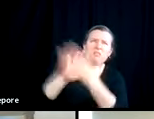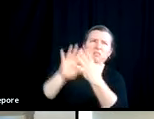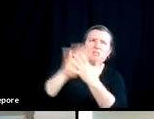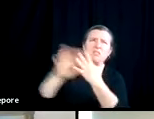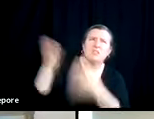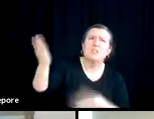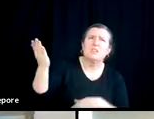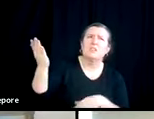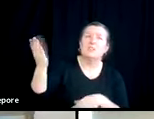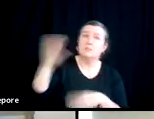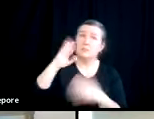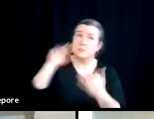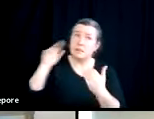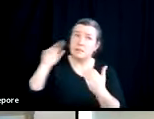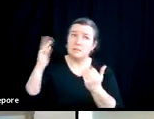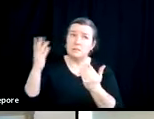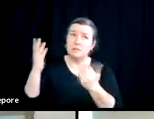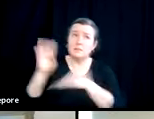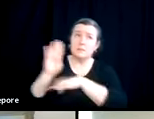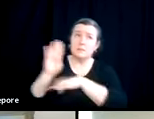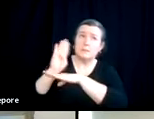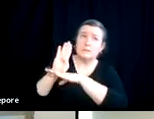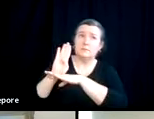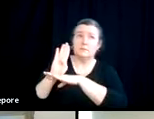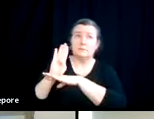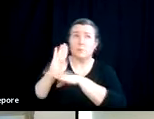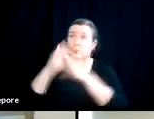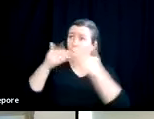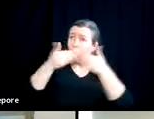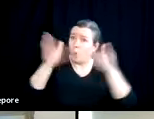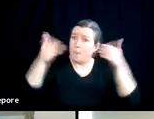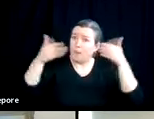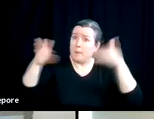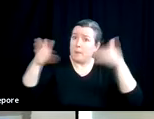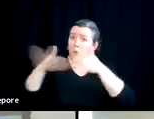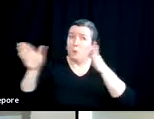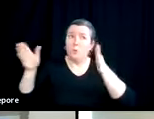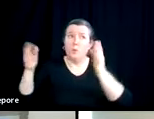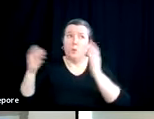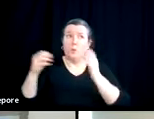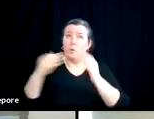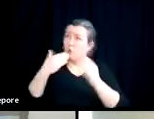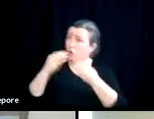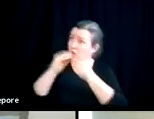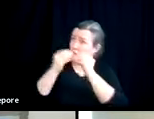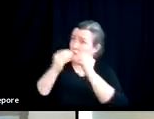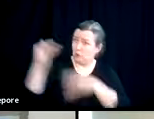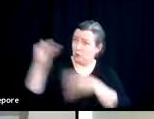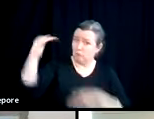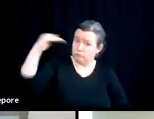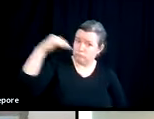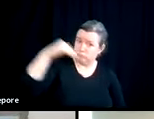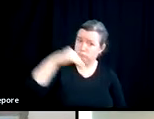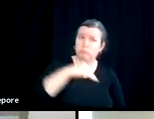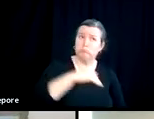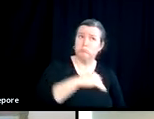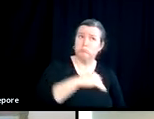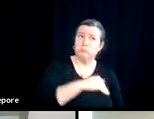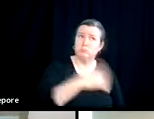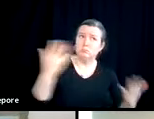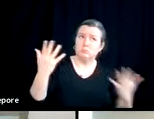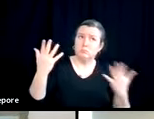reopenings you consider next if numbers head in the right direction? What would you need also what would you need to see to reverse the